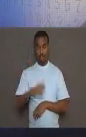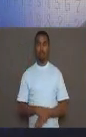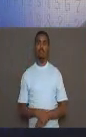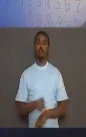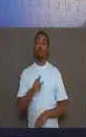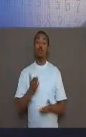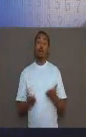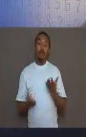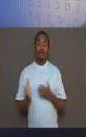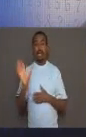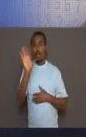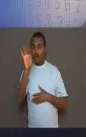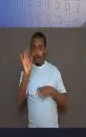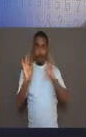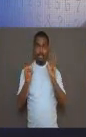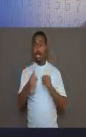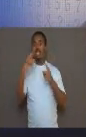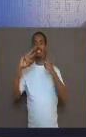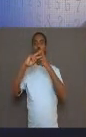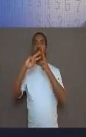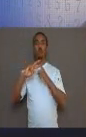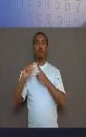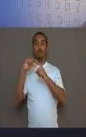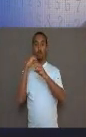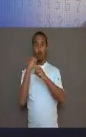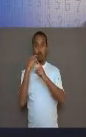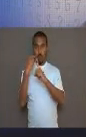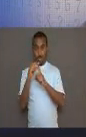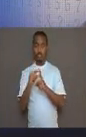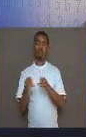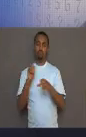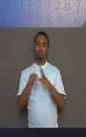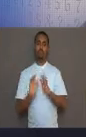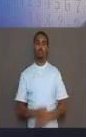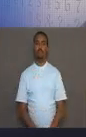You may have selected other vocabulary words as well.